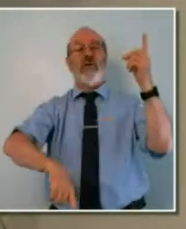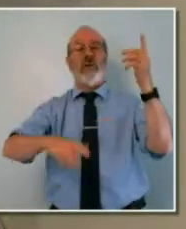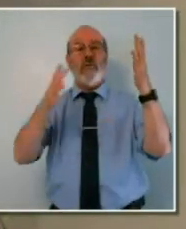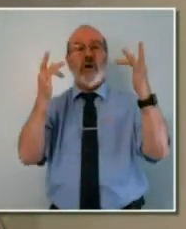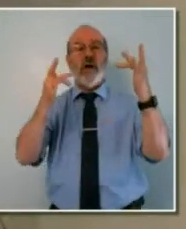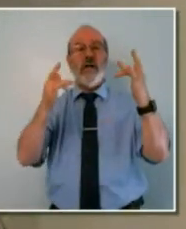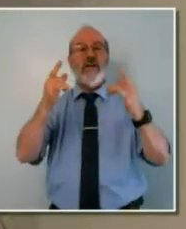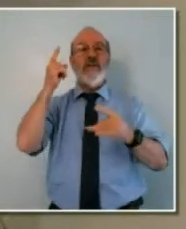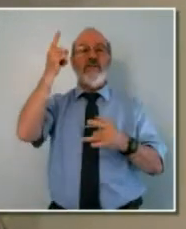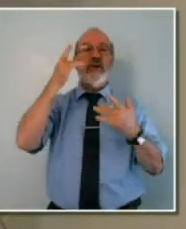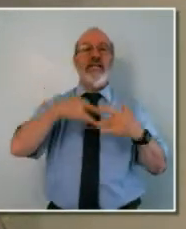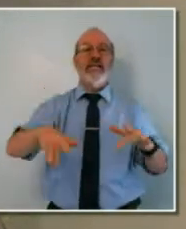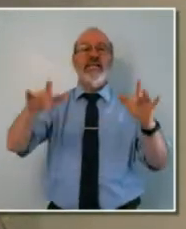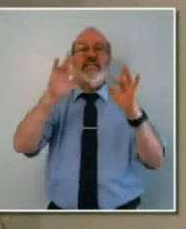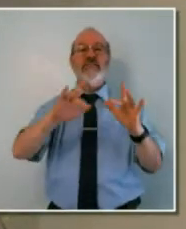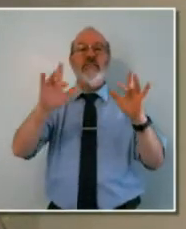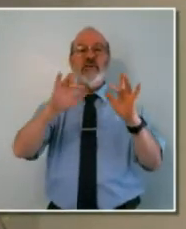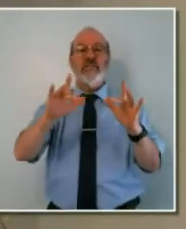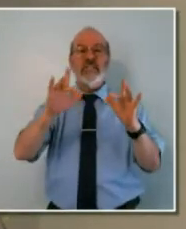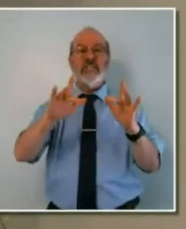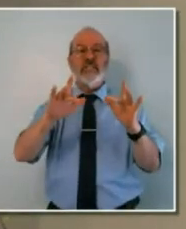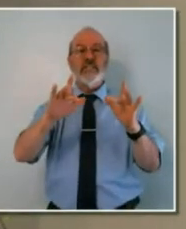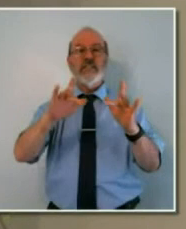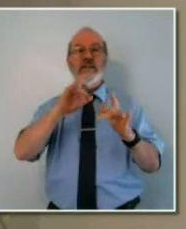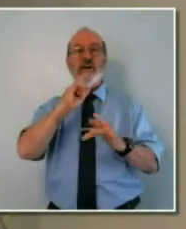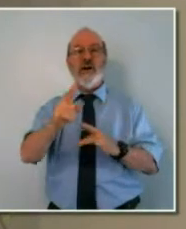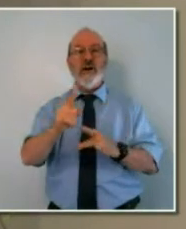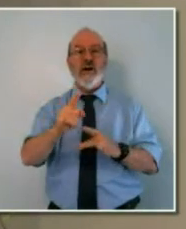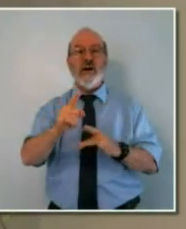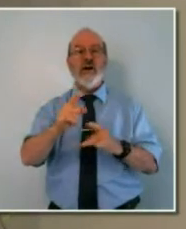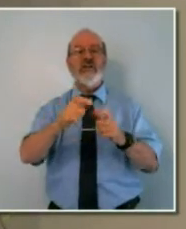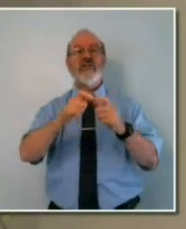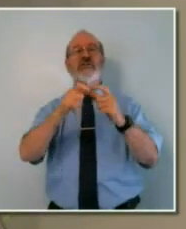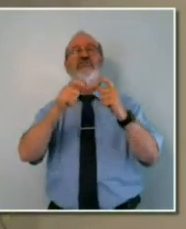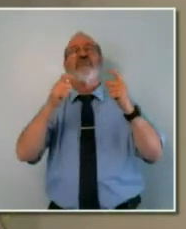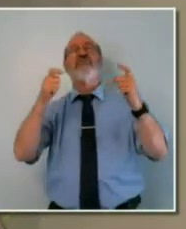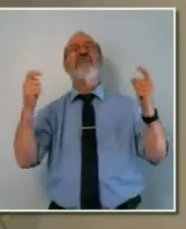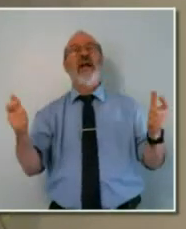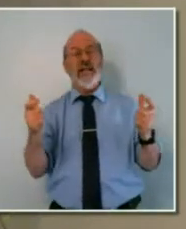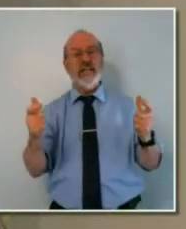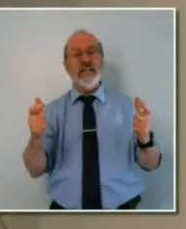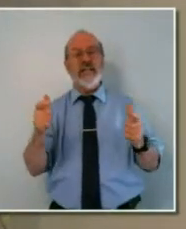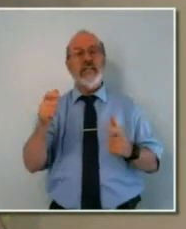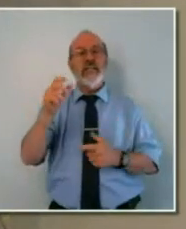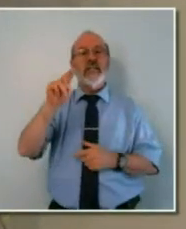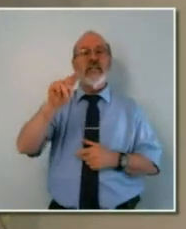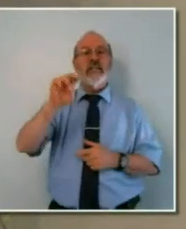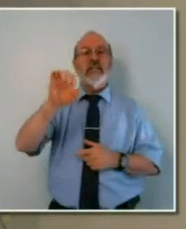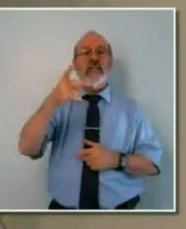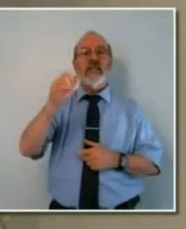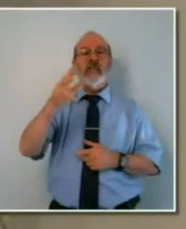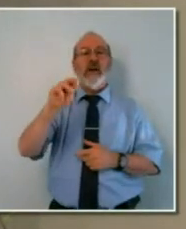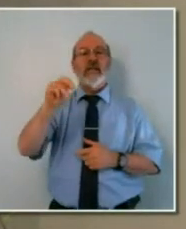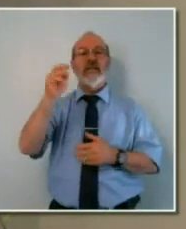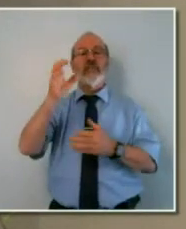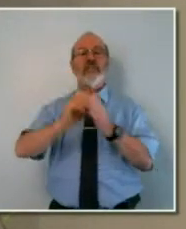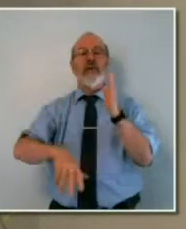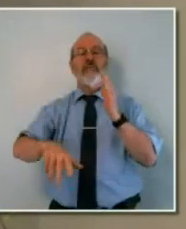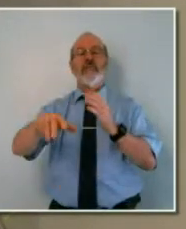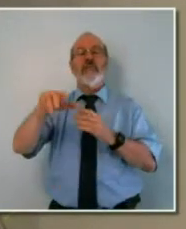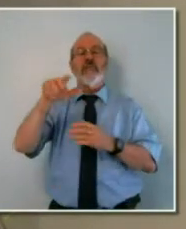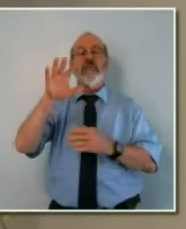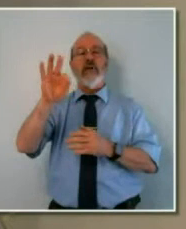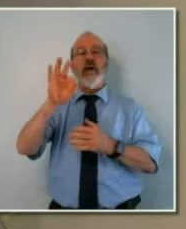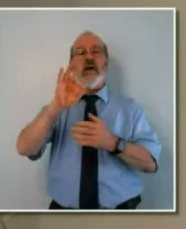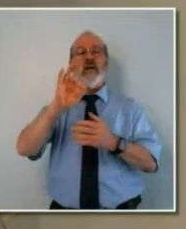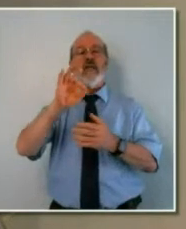his mercies are great. Nehemiah chapter 9 and verse 19. Nehemiah